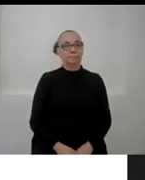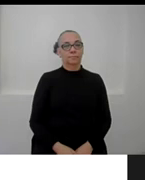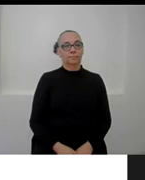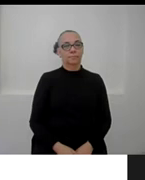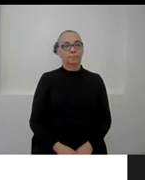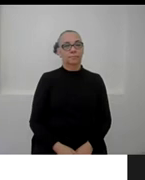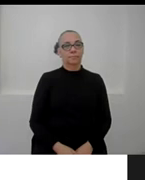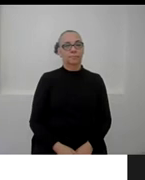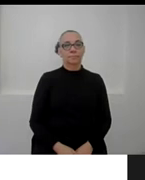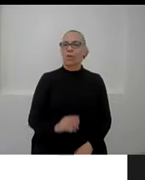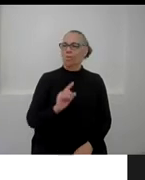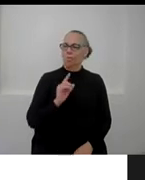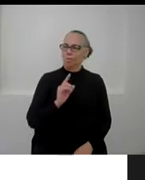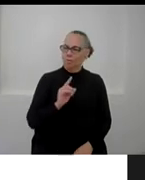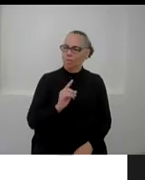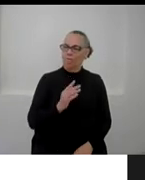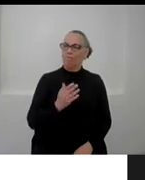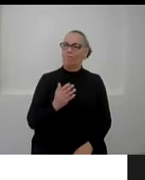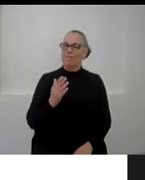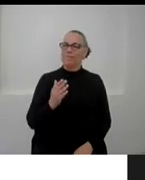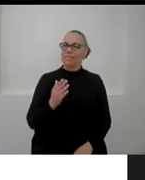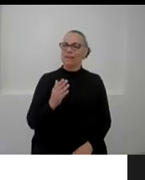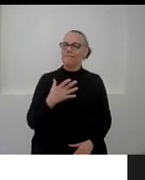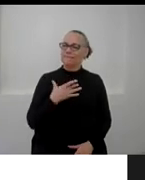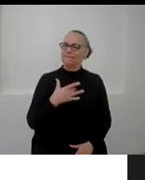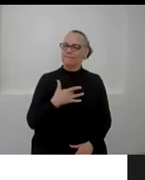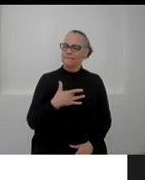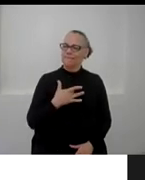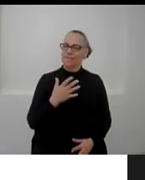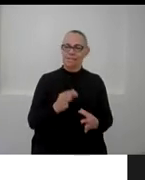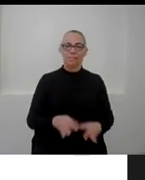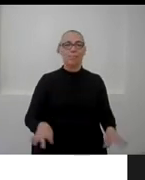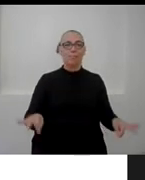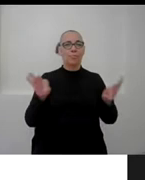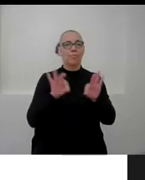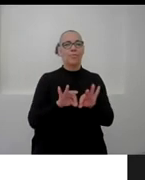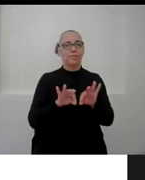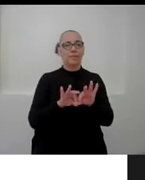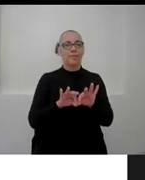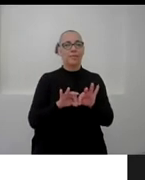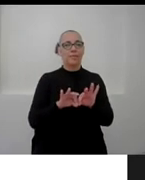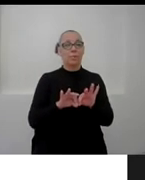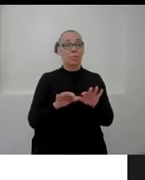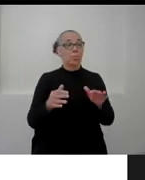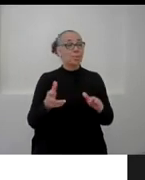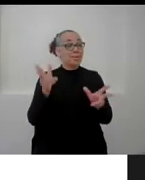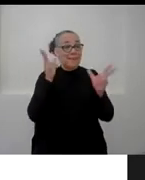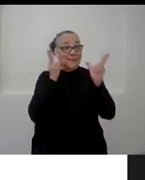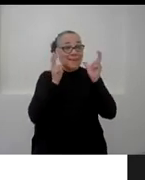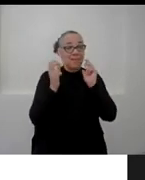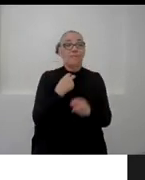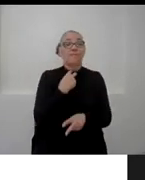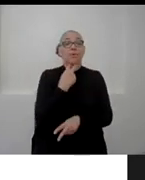One of the things that I think is particularly important is that we do hear the voices